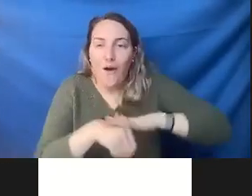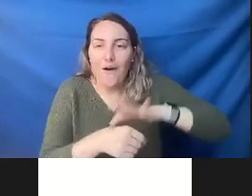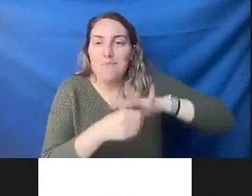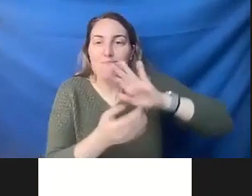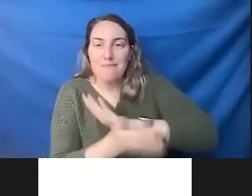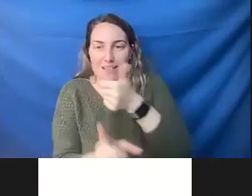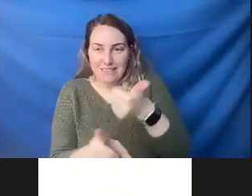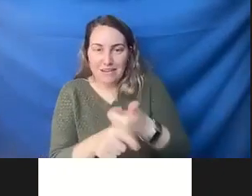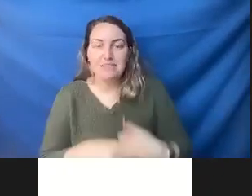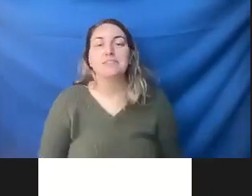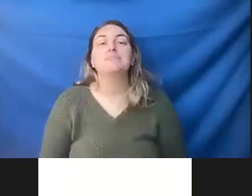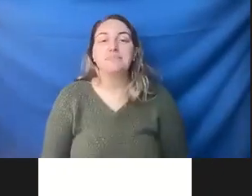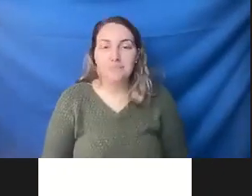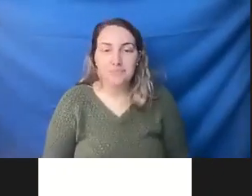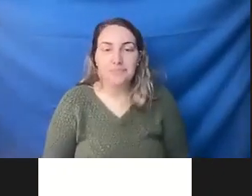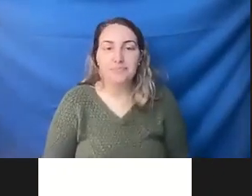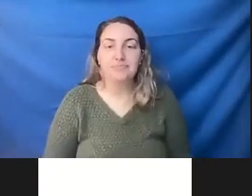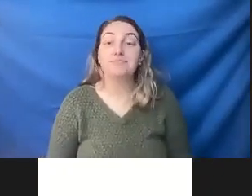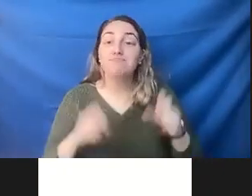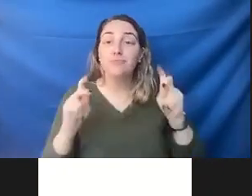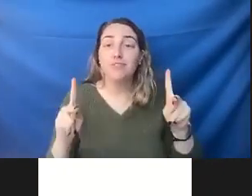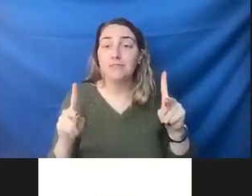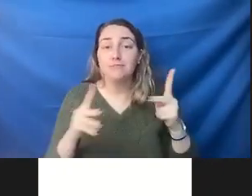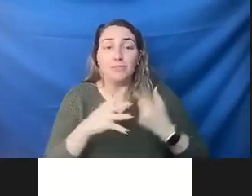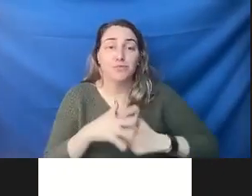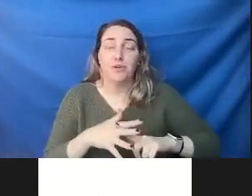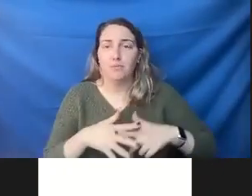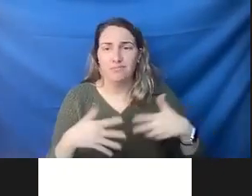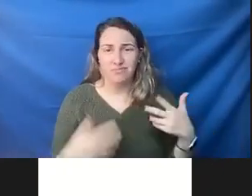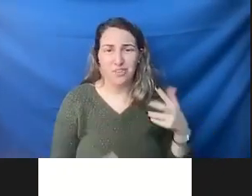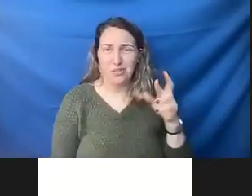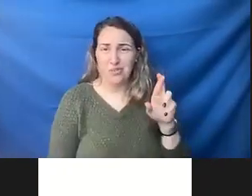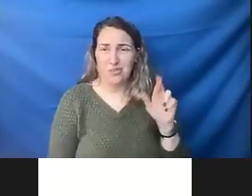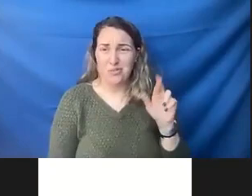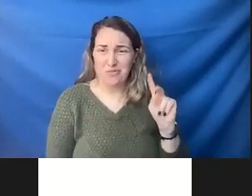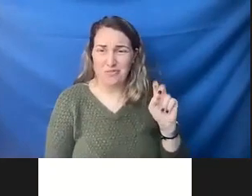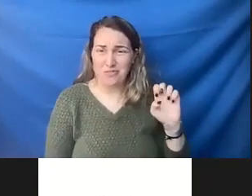Okay, so to start off, what is ranked choice voting?